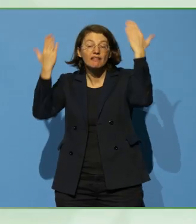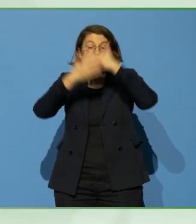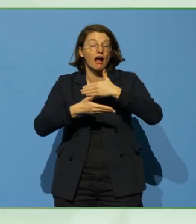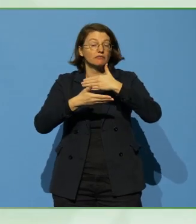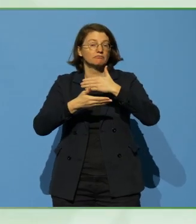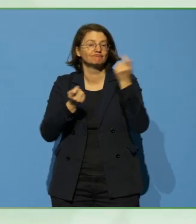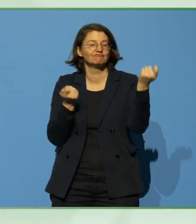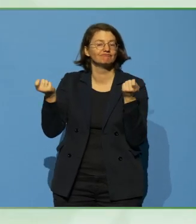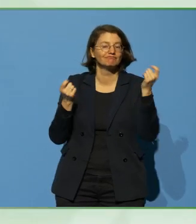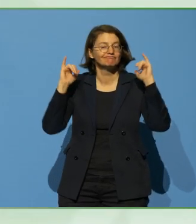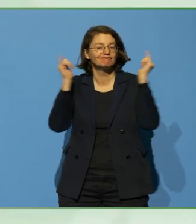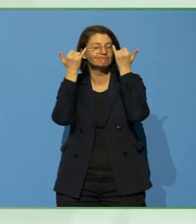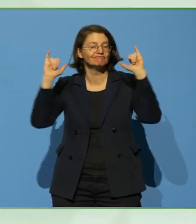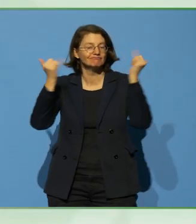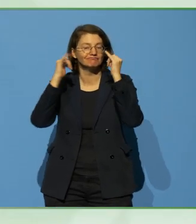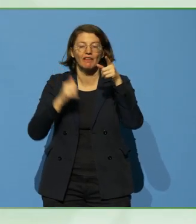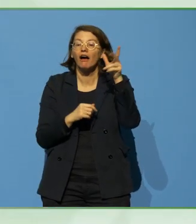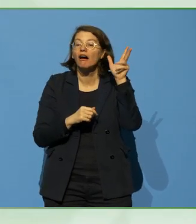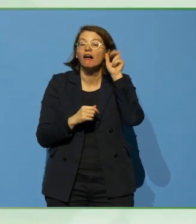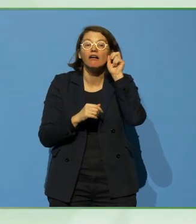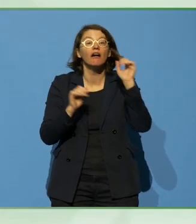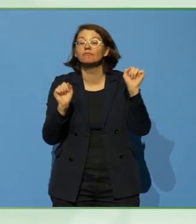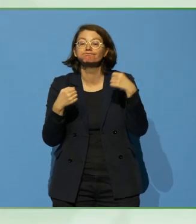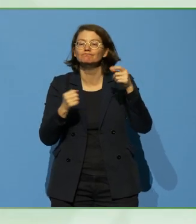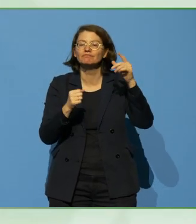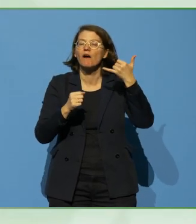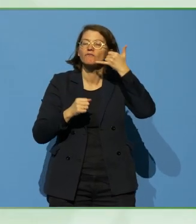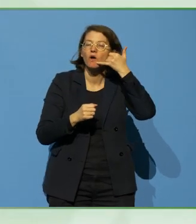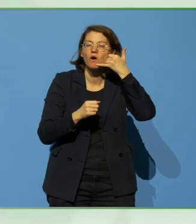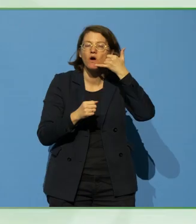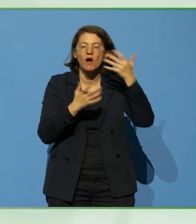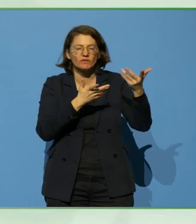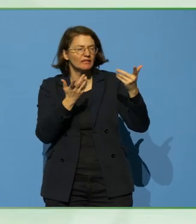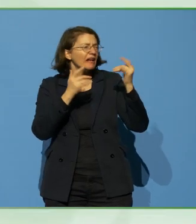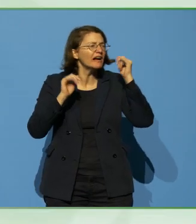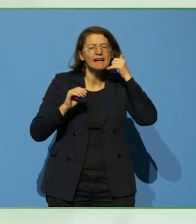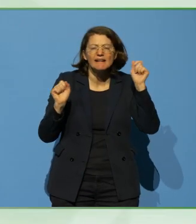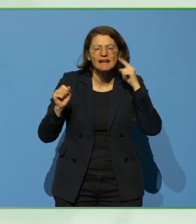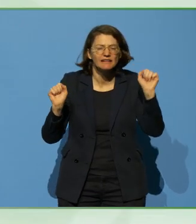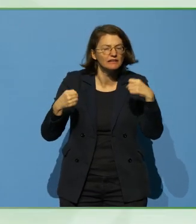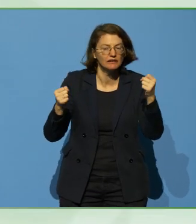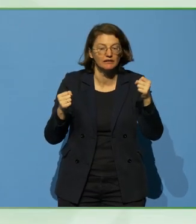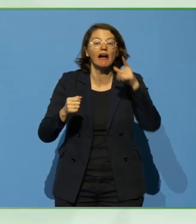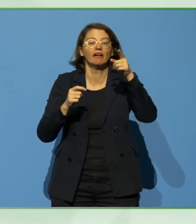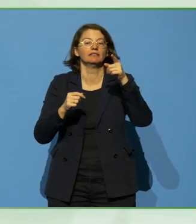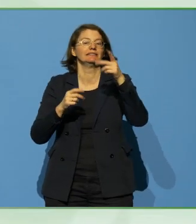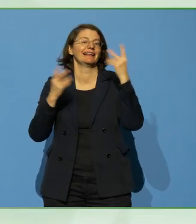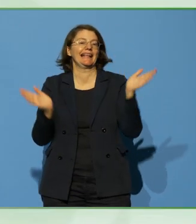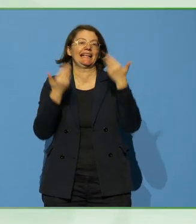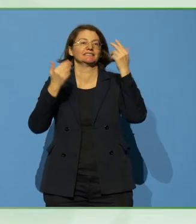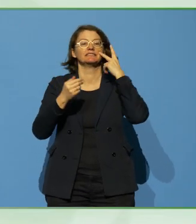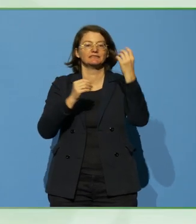as already mentioned, high contrast and easy to read details. And there's also one critical issue right now with